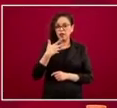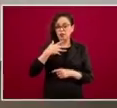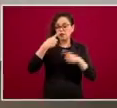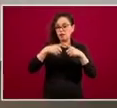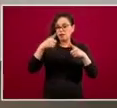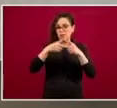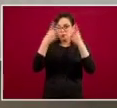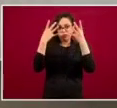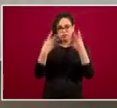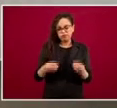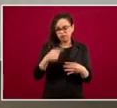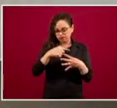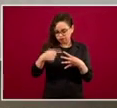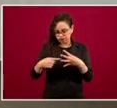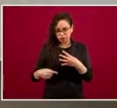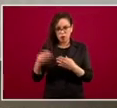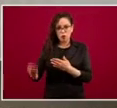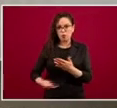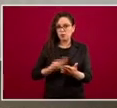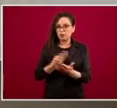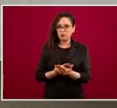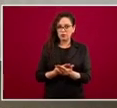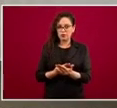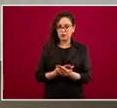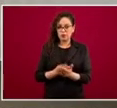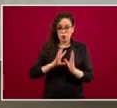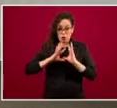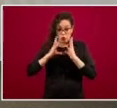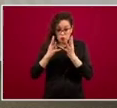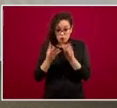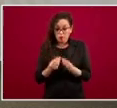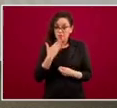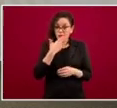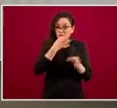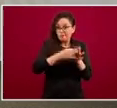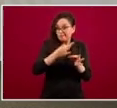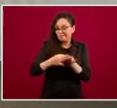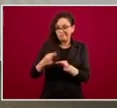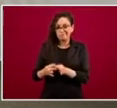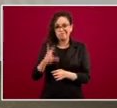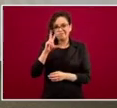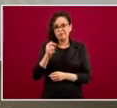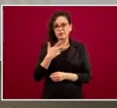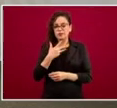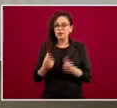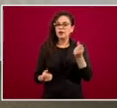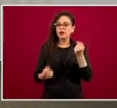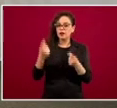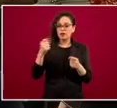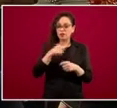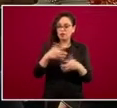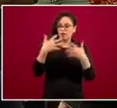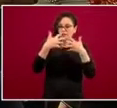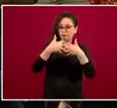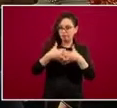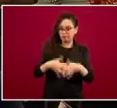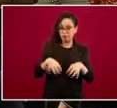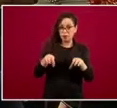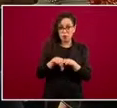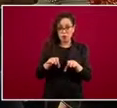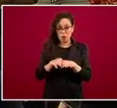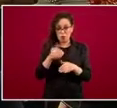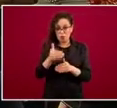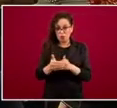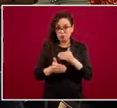us various proposals. Not all of the proposals are suitable or feasible.